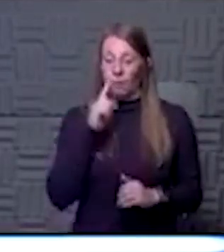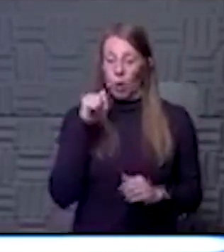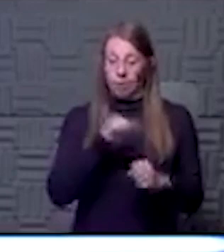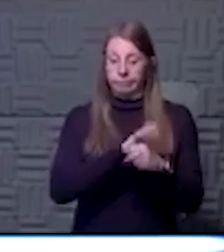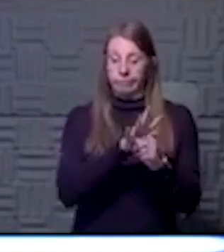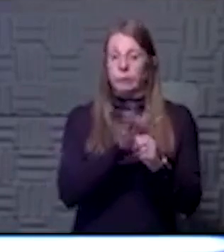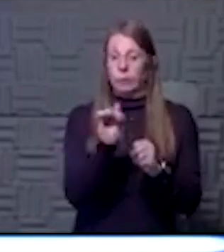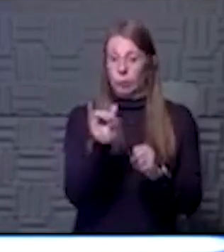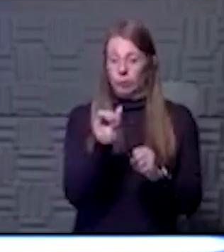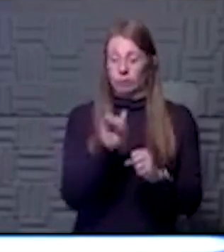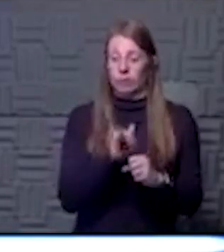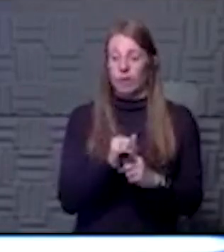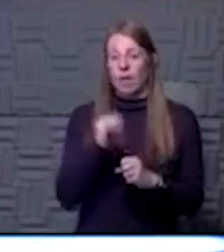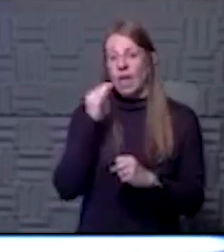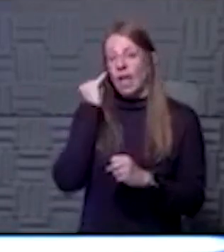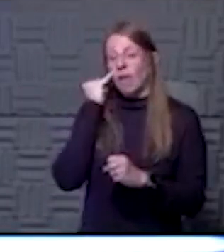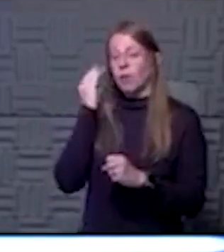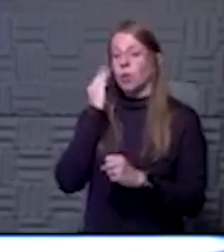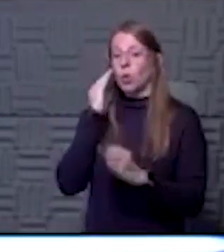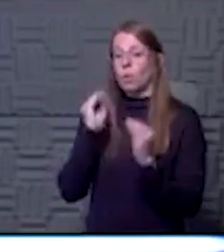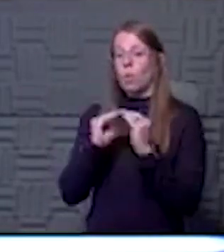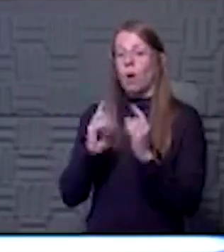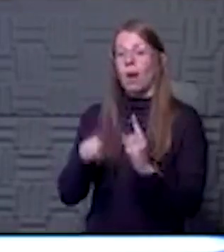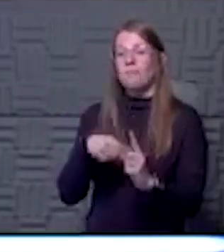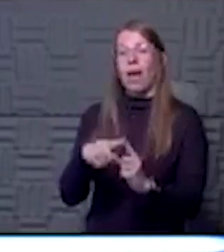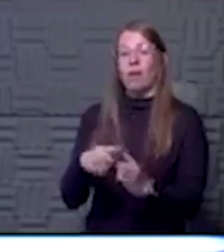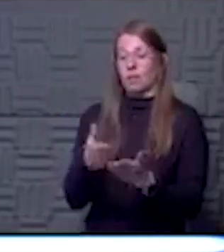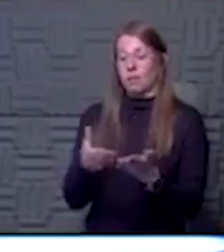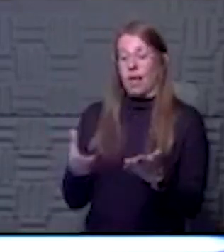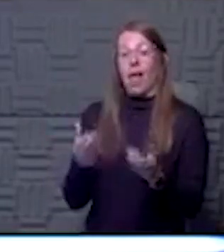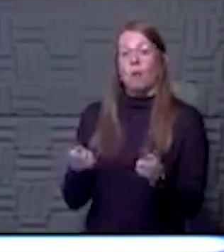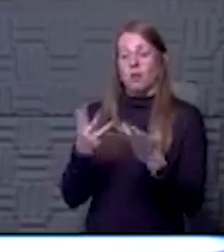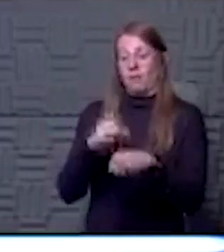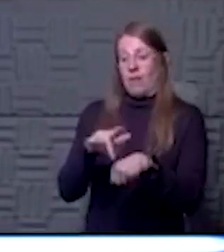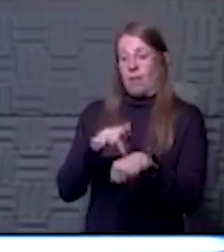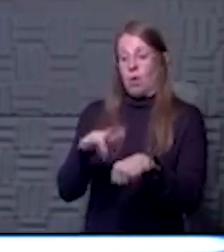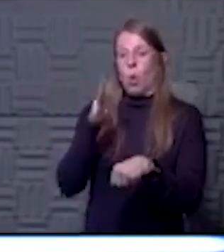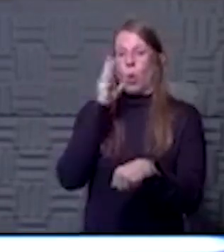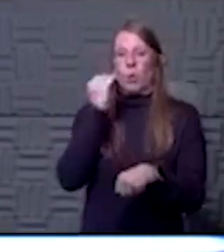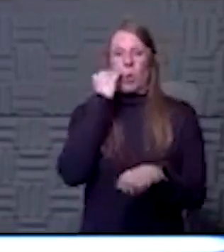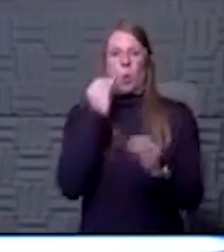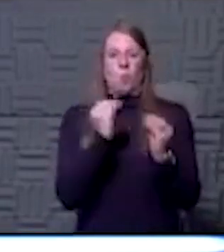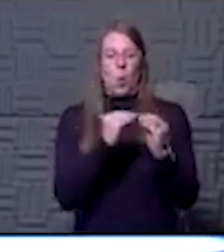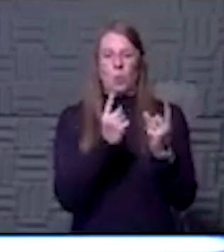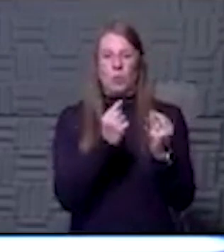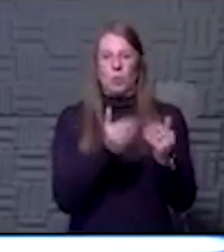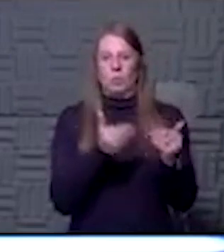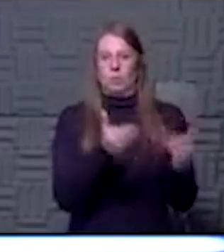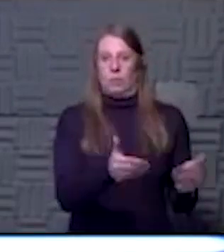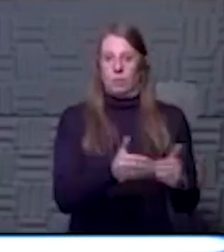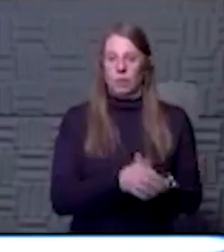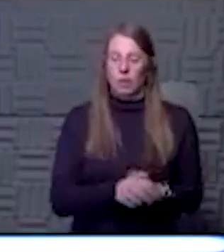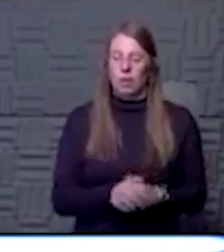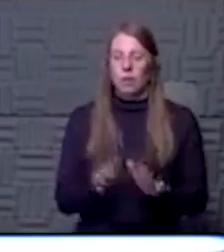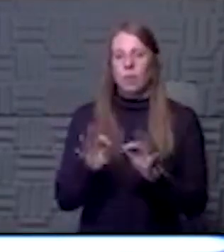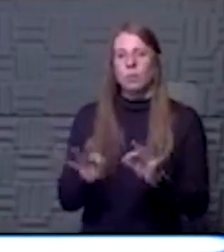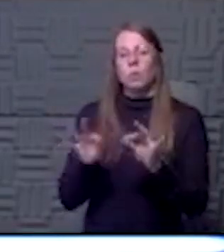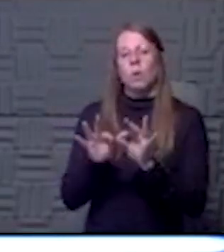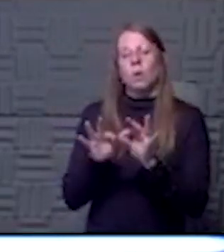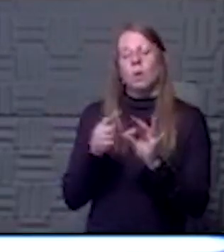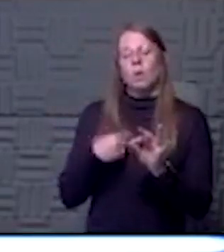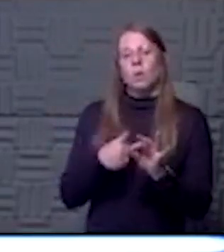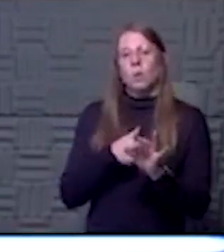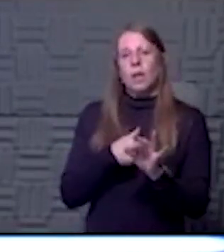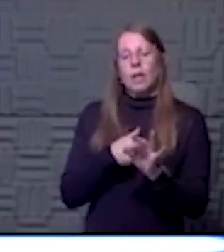knew more about supply today, we would know a lot more. But it's going to be important that we're putting